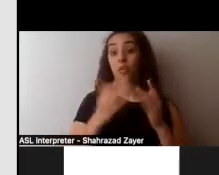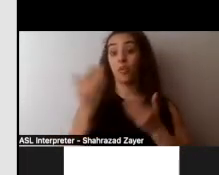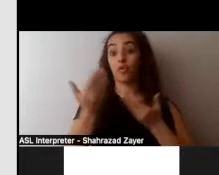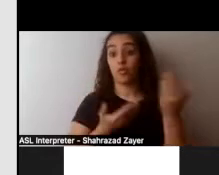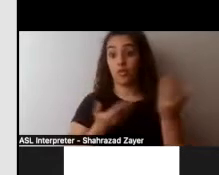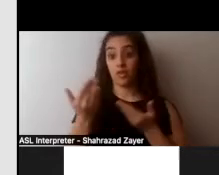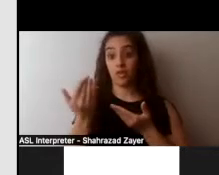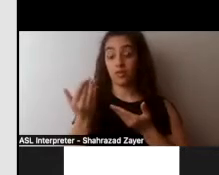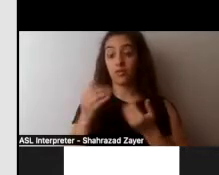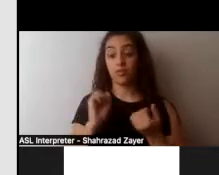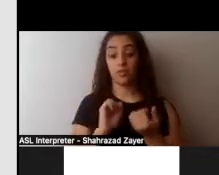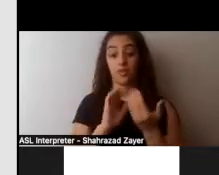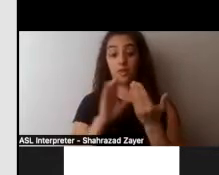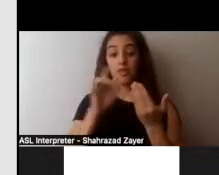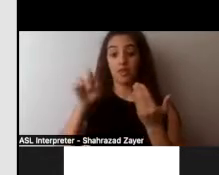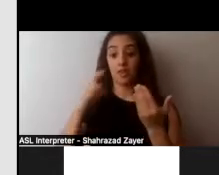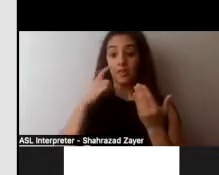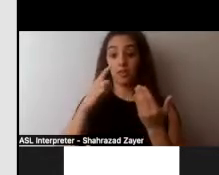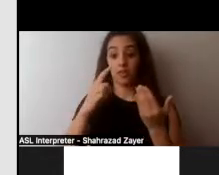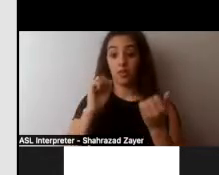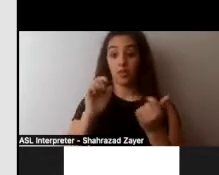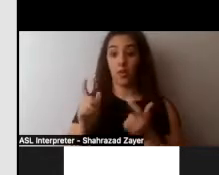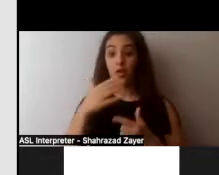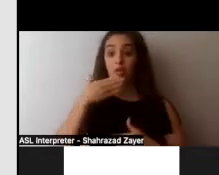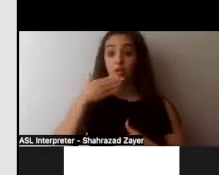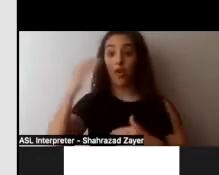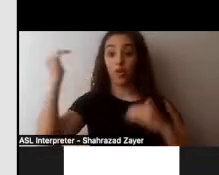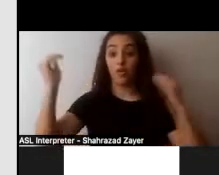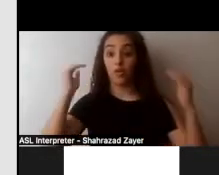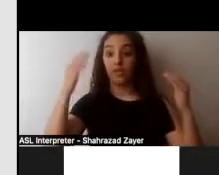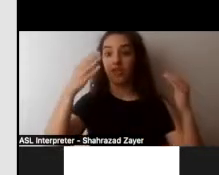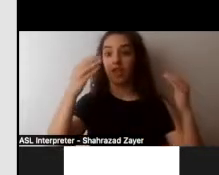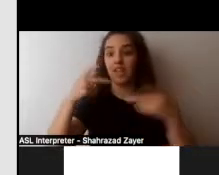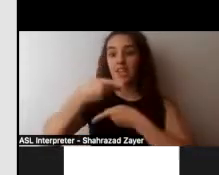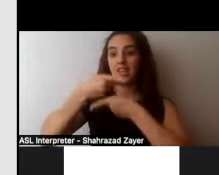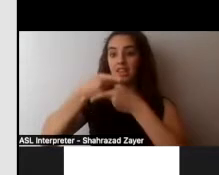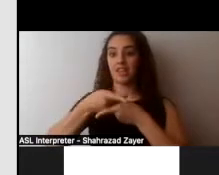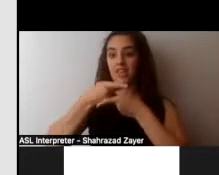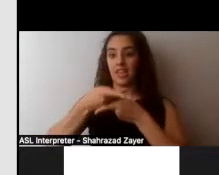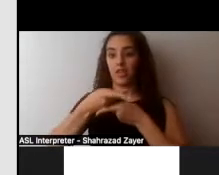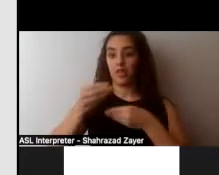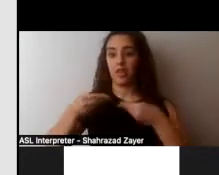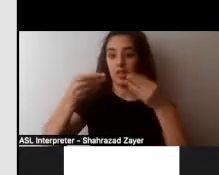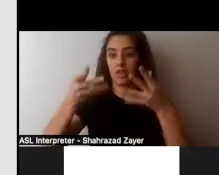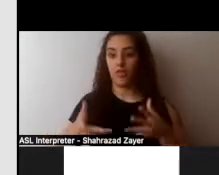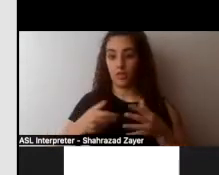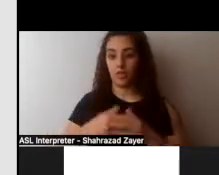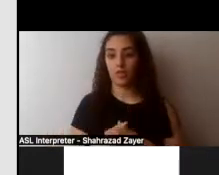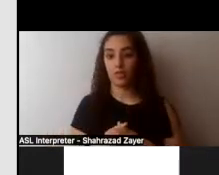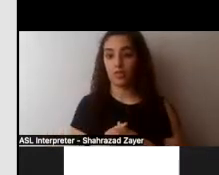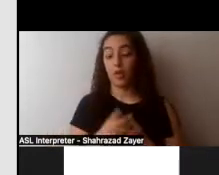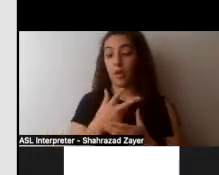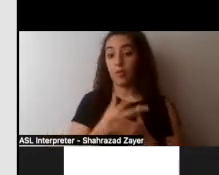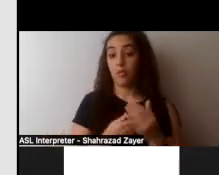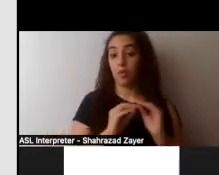that address the needs of older adults and their caregivers. Both organizations realize that probably